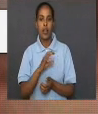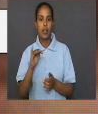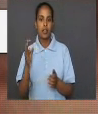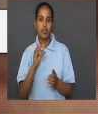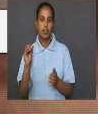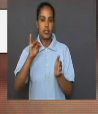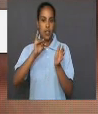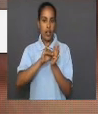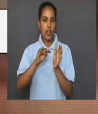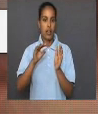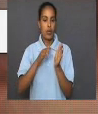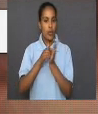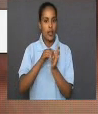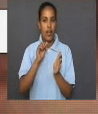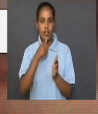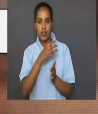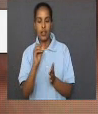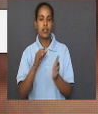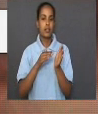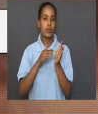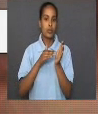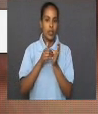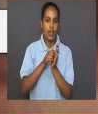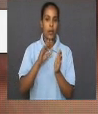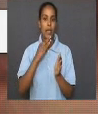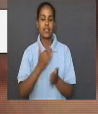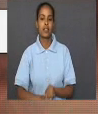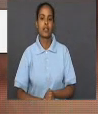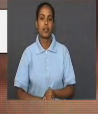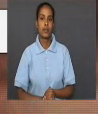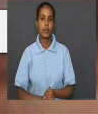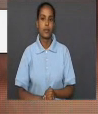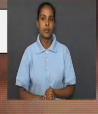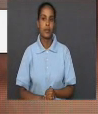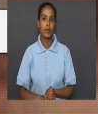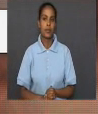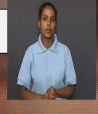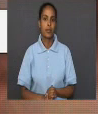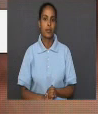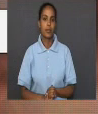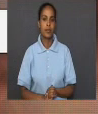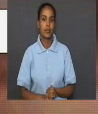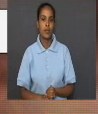base, and salt that has a weak acid and a weak base.